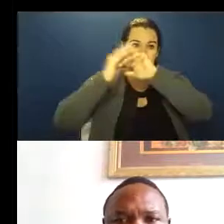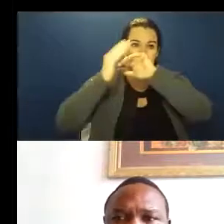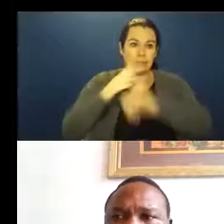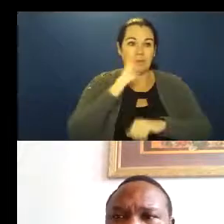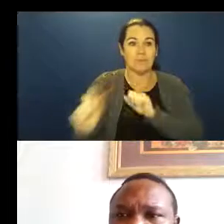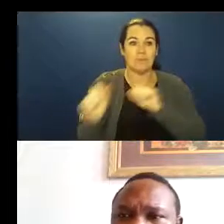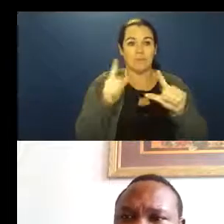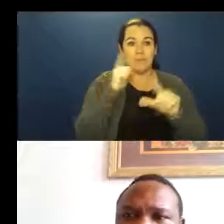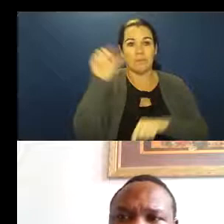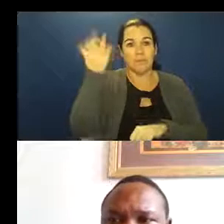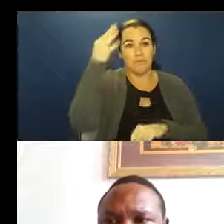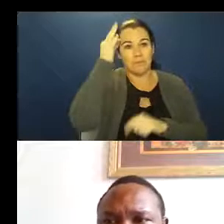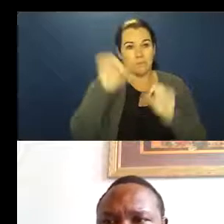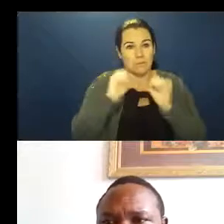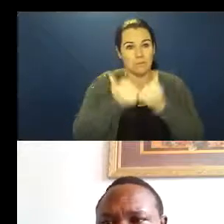we gave